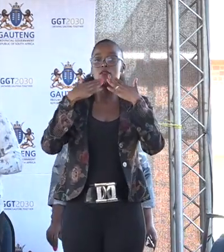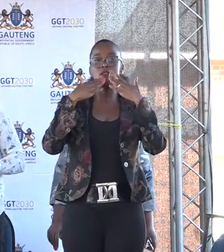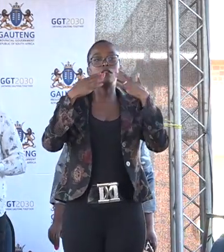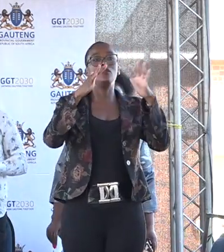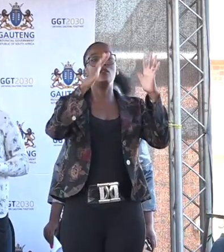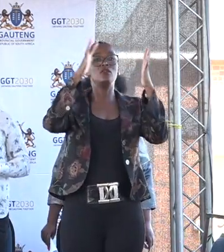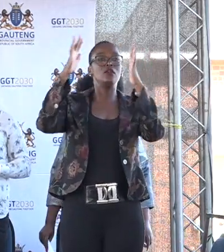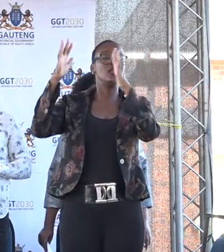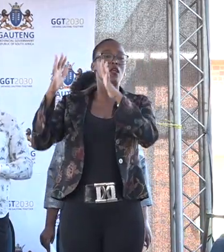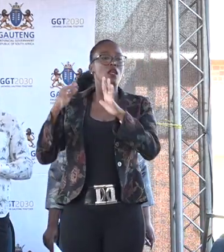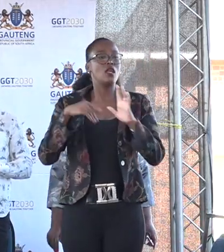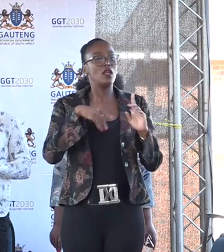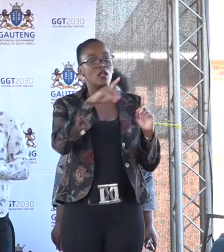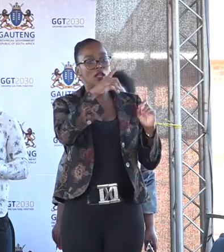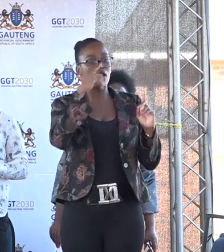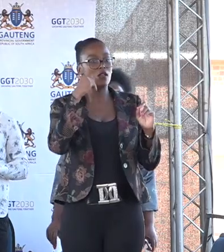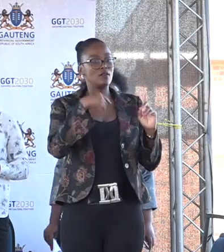Malibongwe.